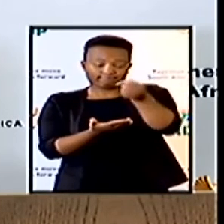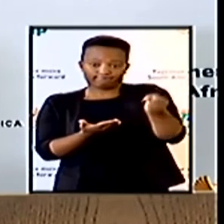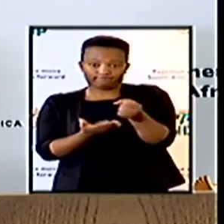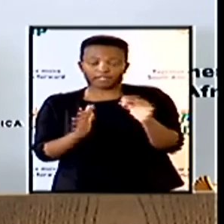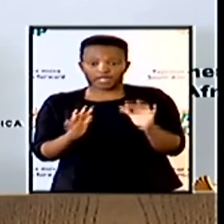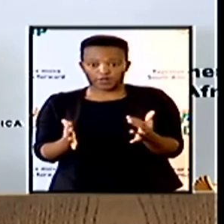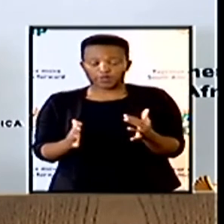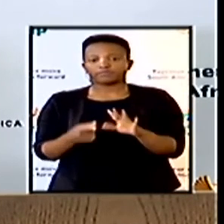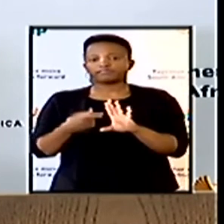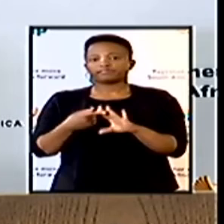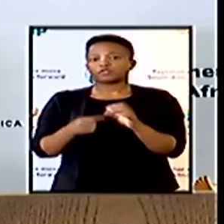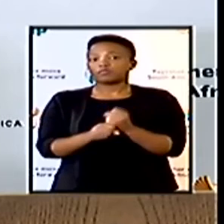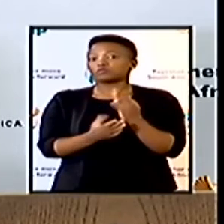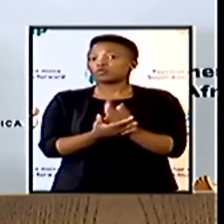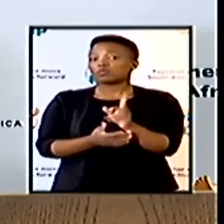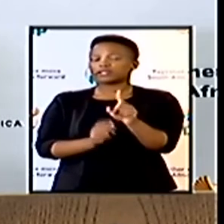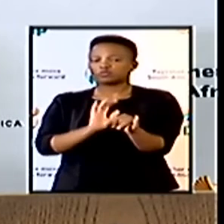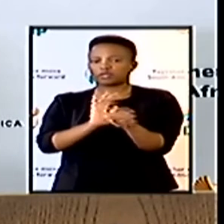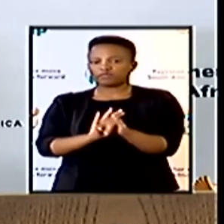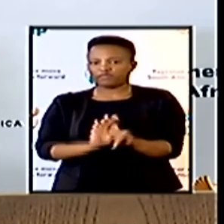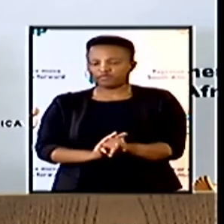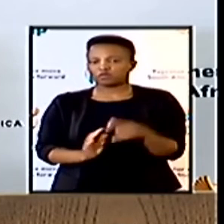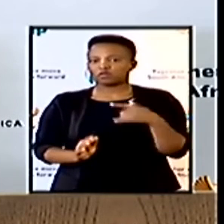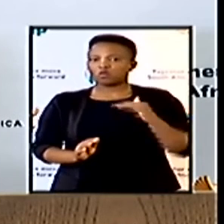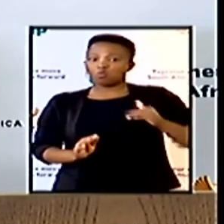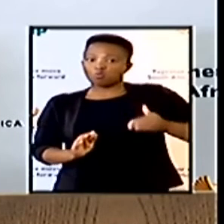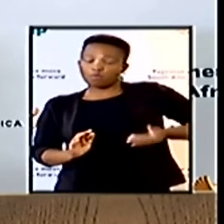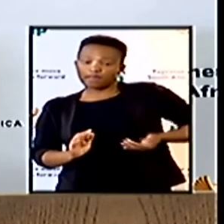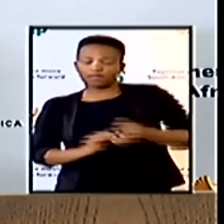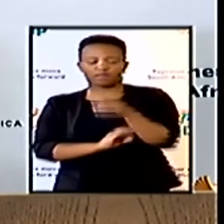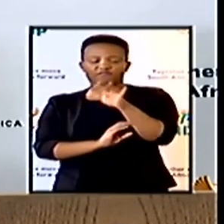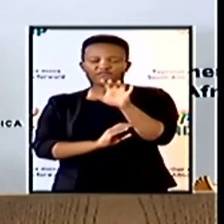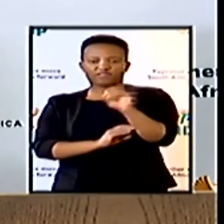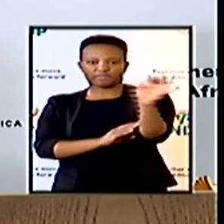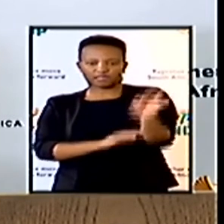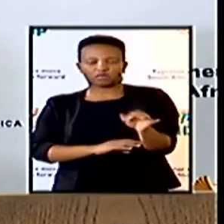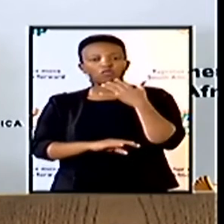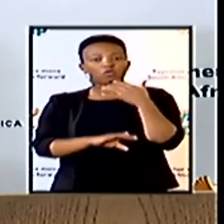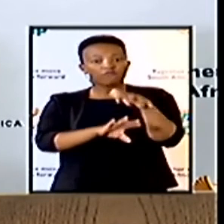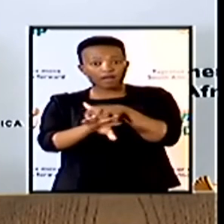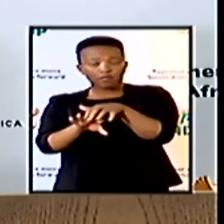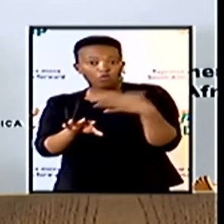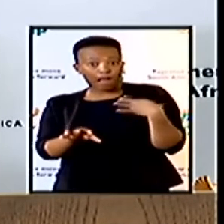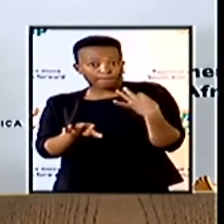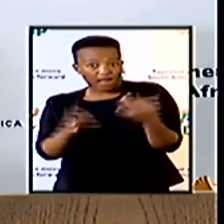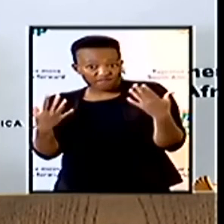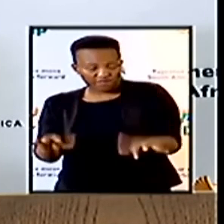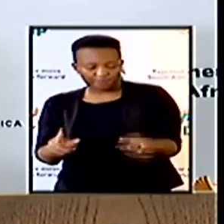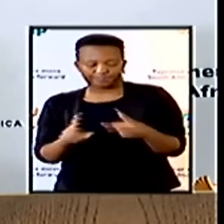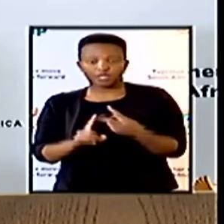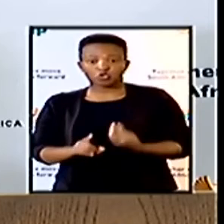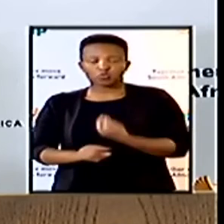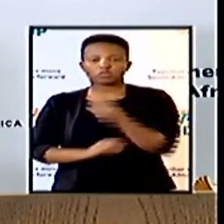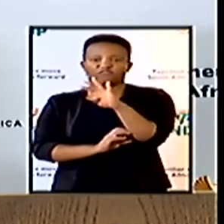that we identify and target women at least 50% on those who would have applied, youth